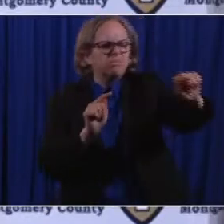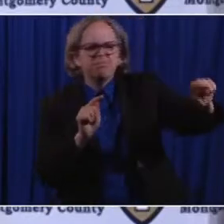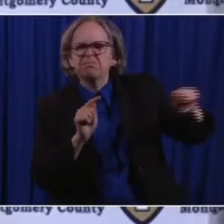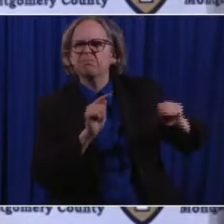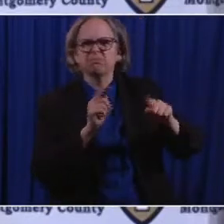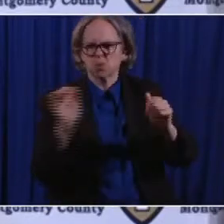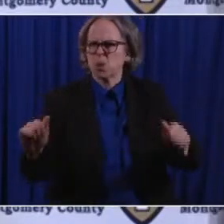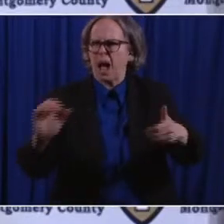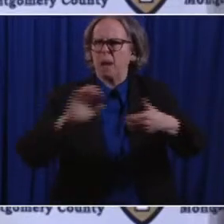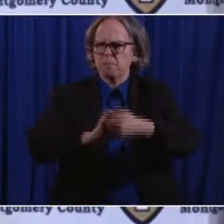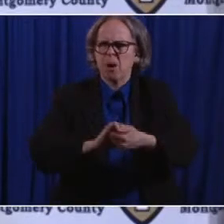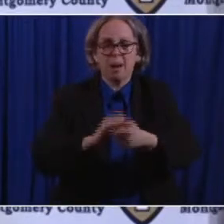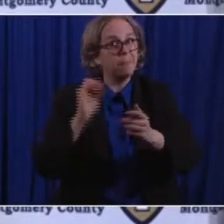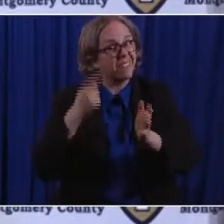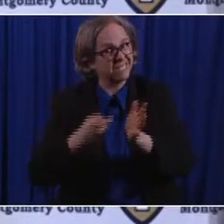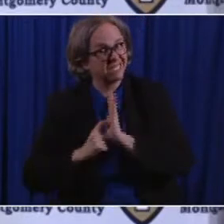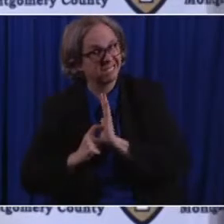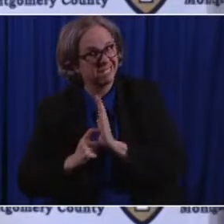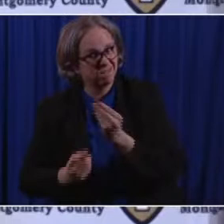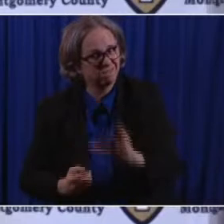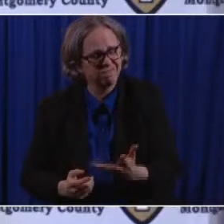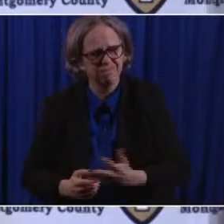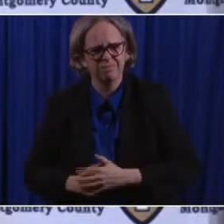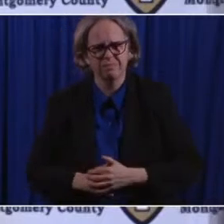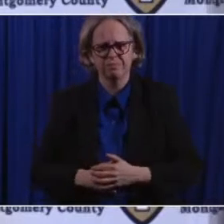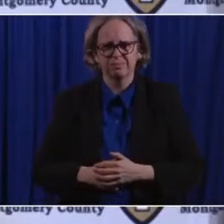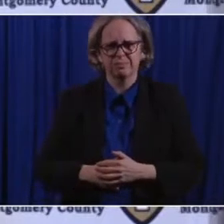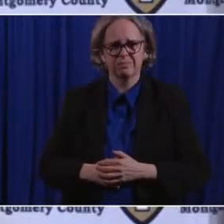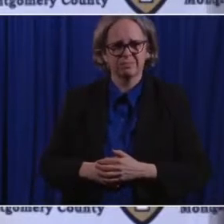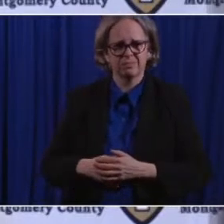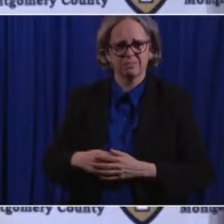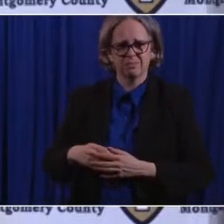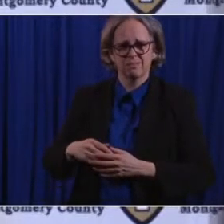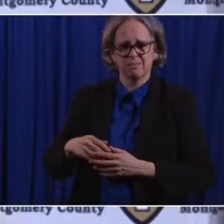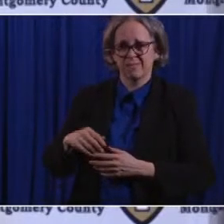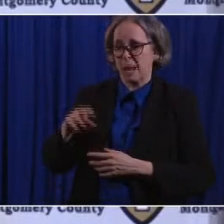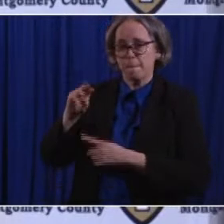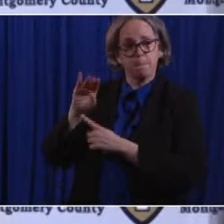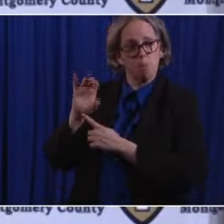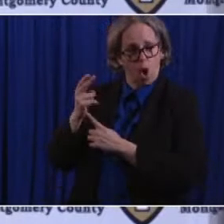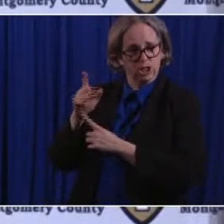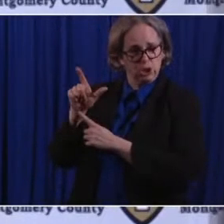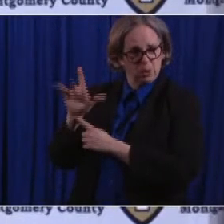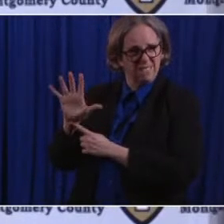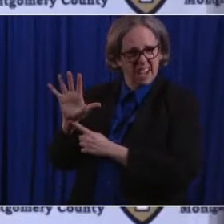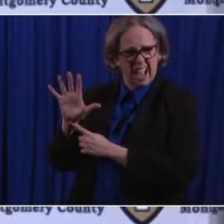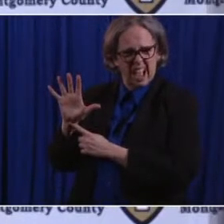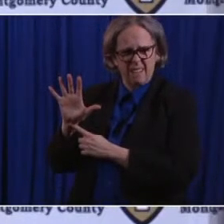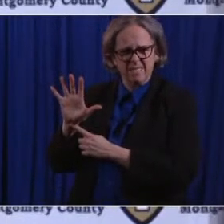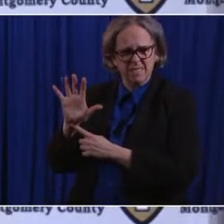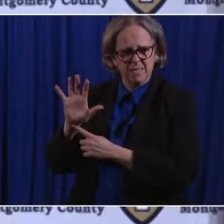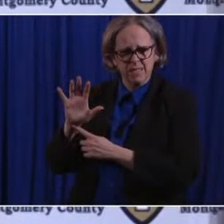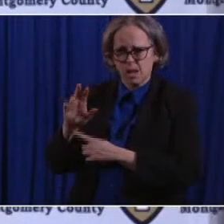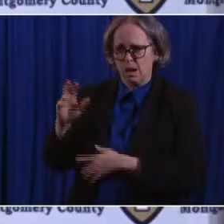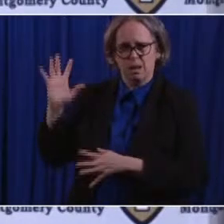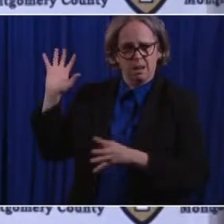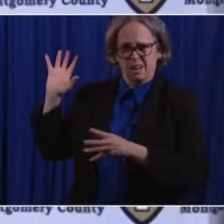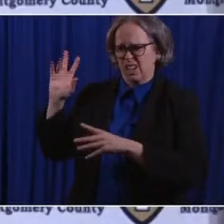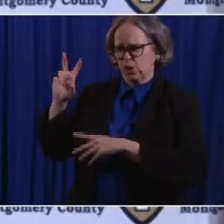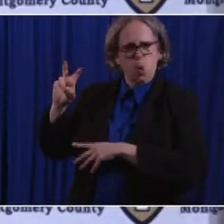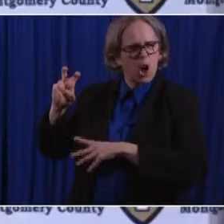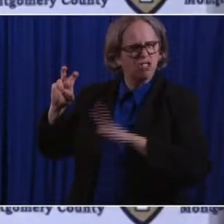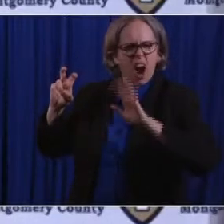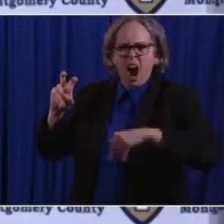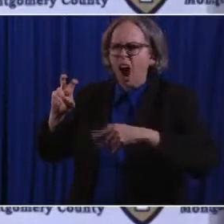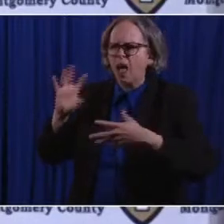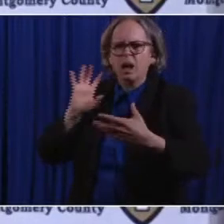make sure it happens. As of March 25th, we still had not heard from more than 200 of these facilities throughout the state of